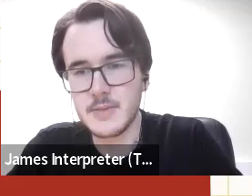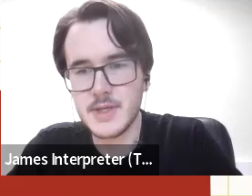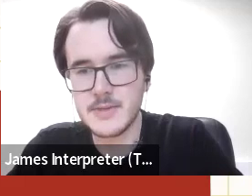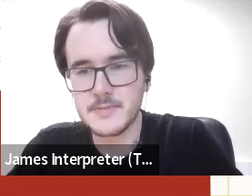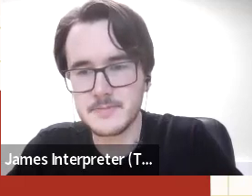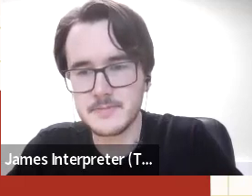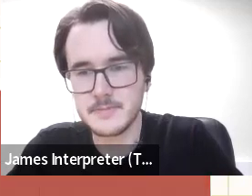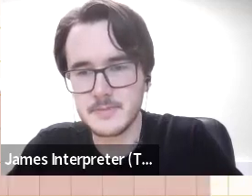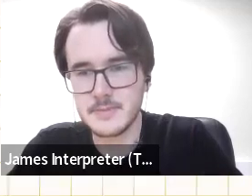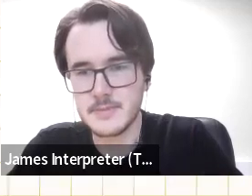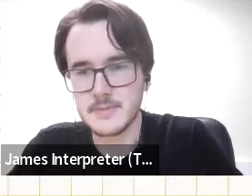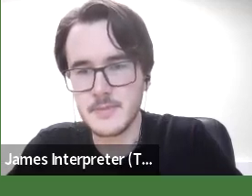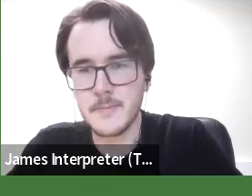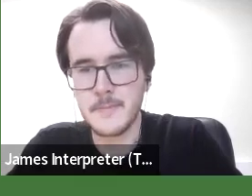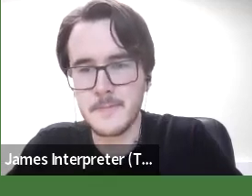Next slide, please.